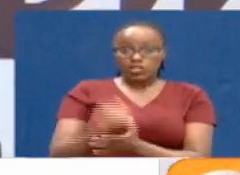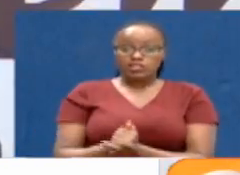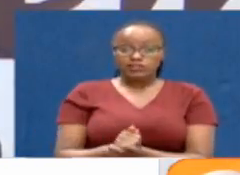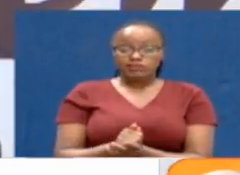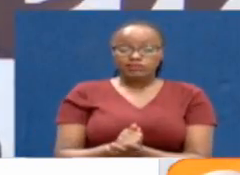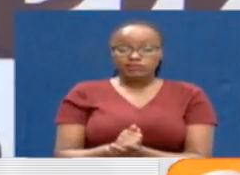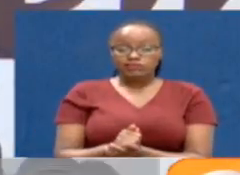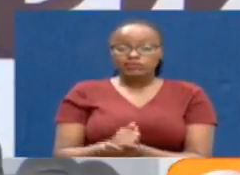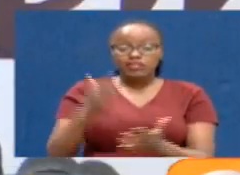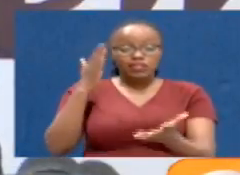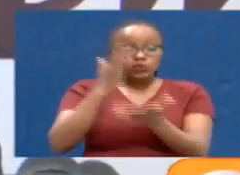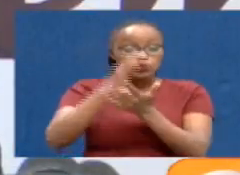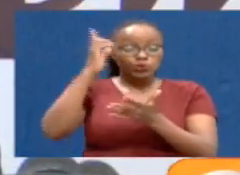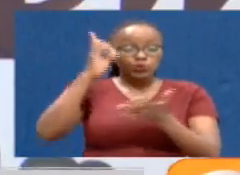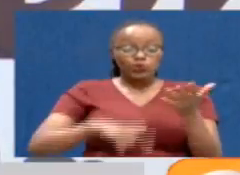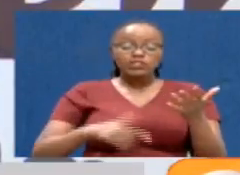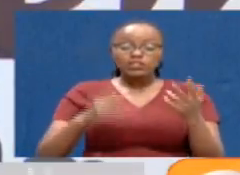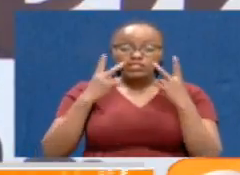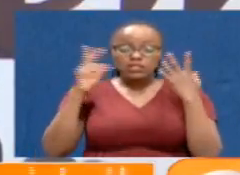is,